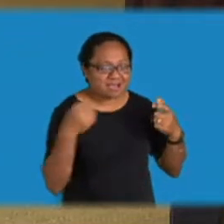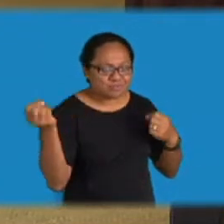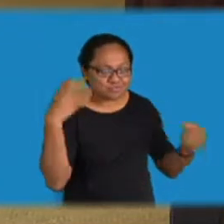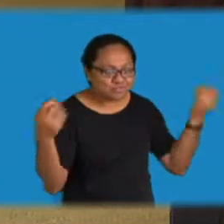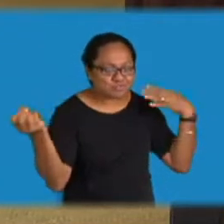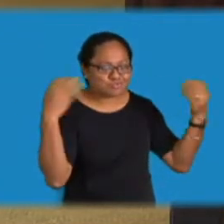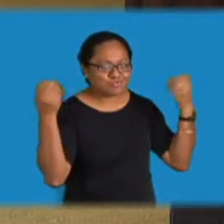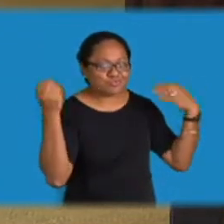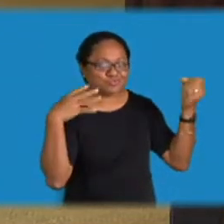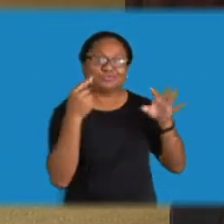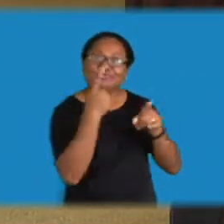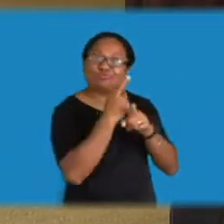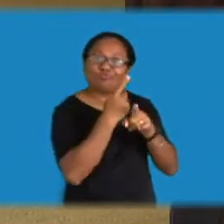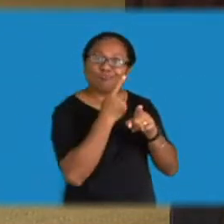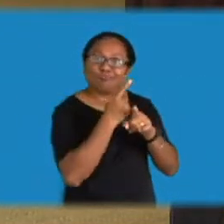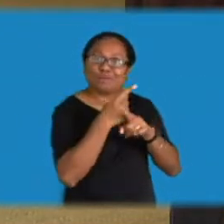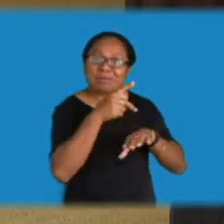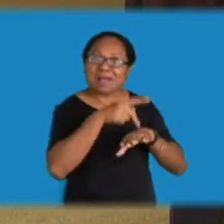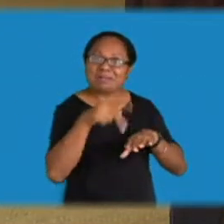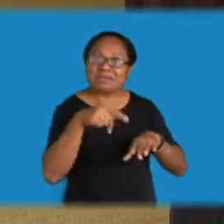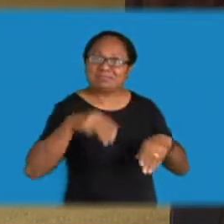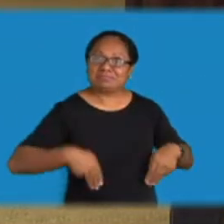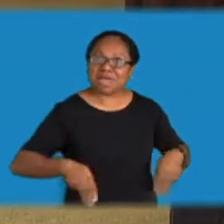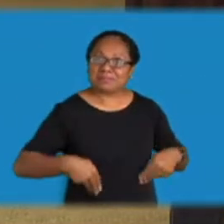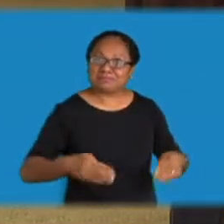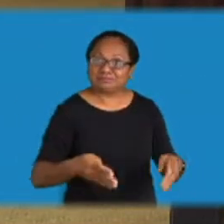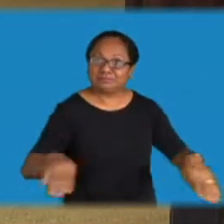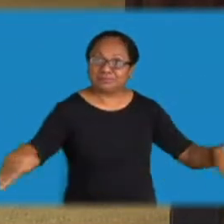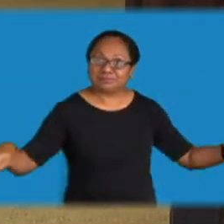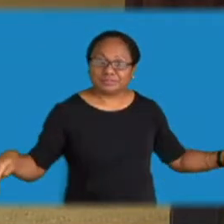Thank you, Madam Speaker.